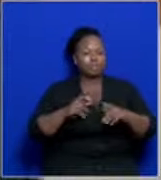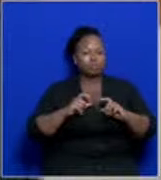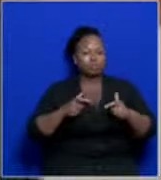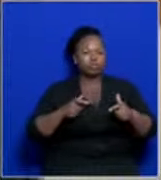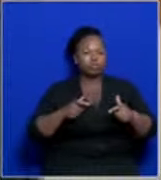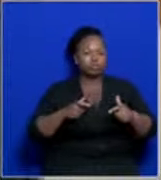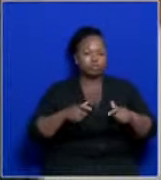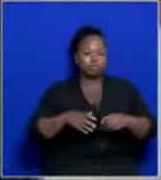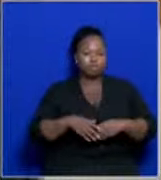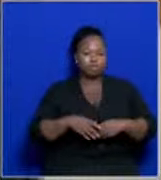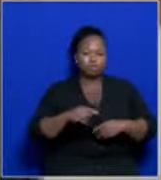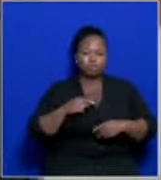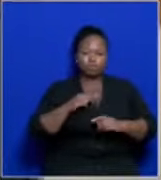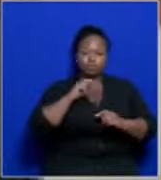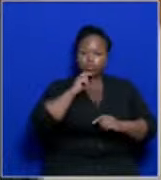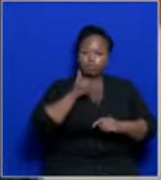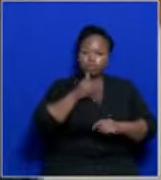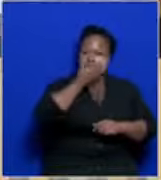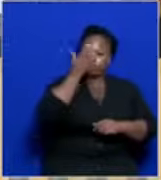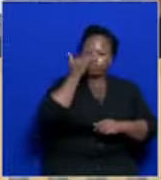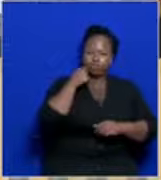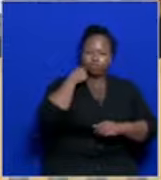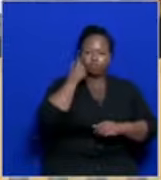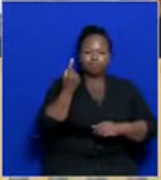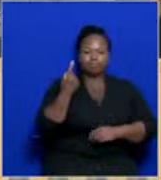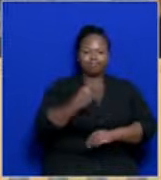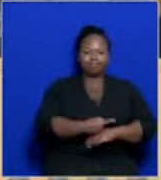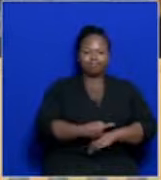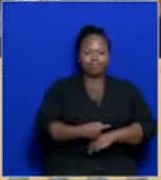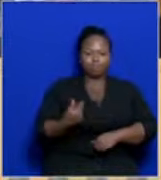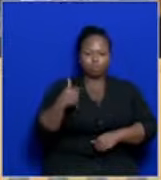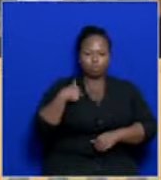the following day he will put me under the bus.